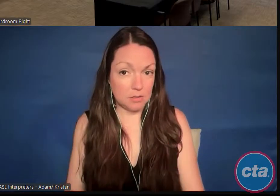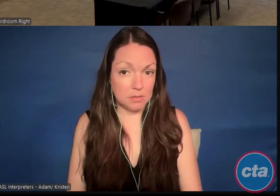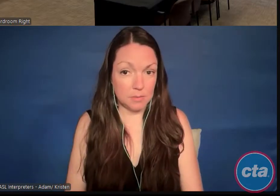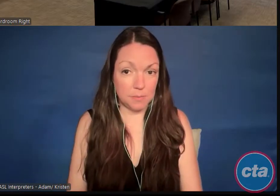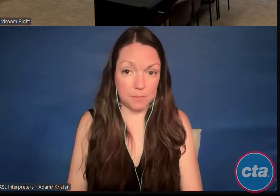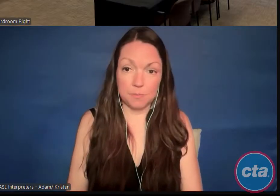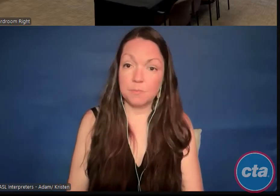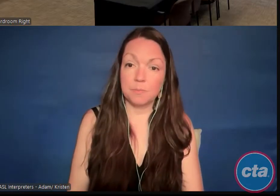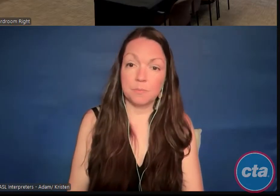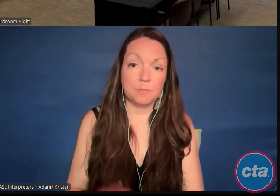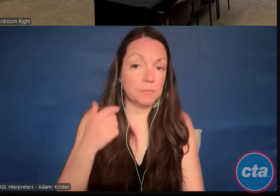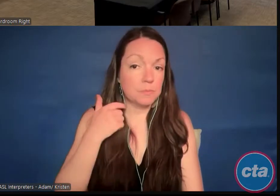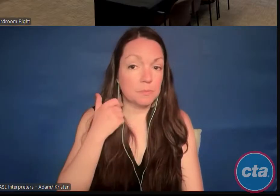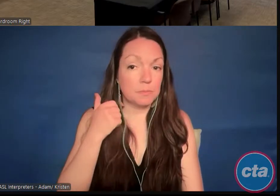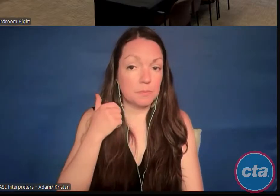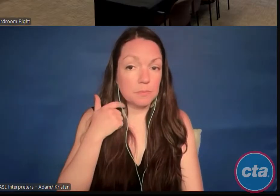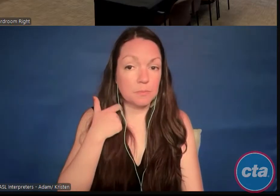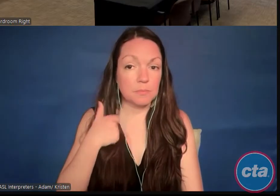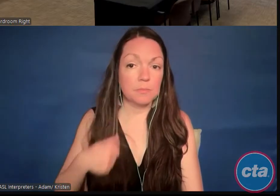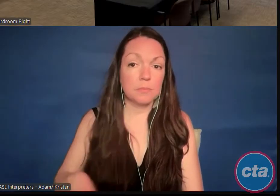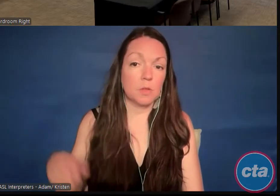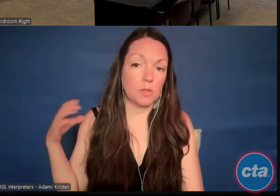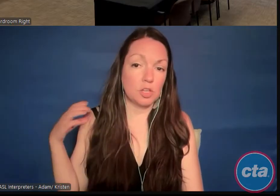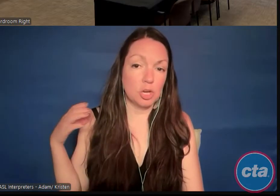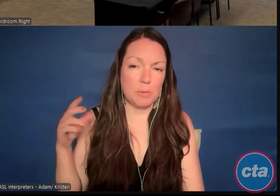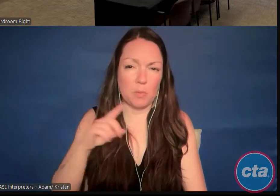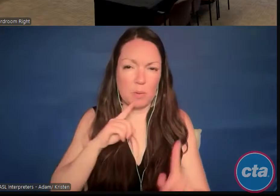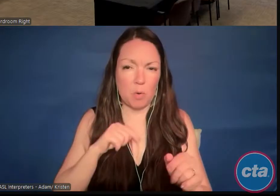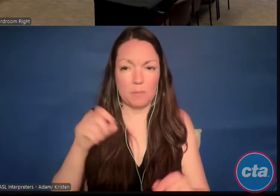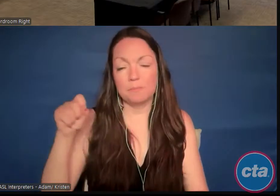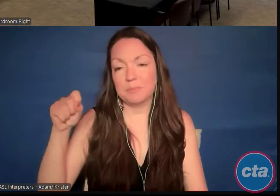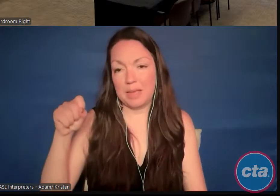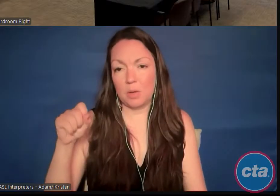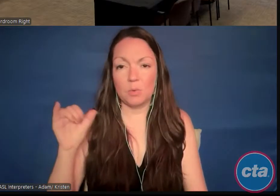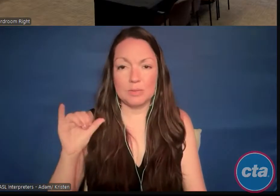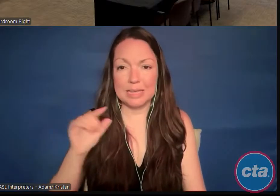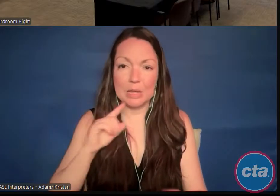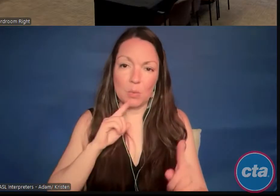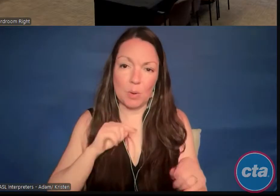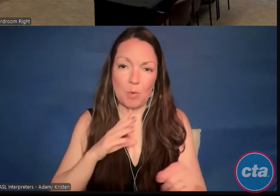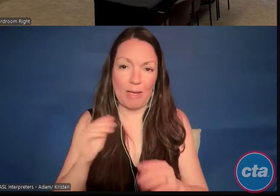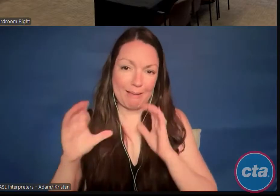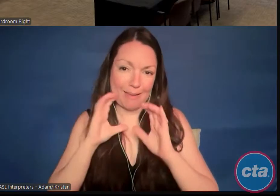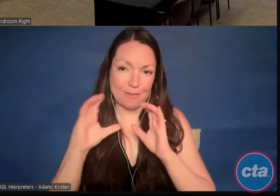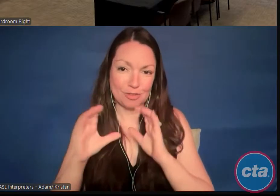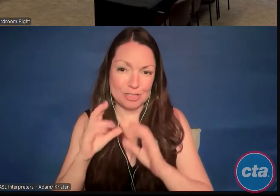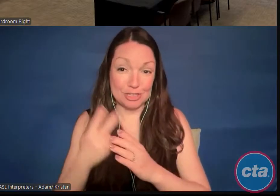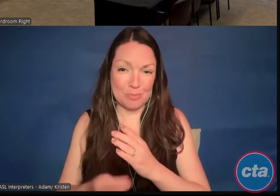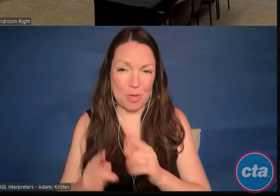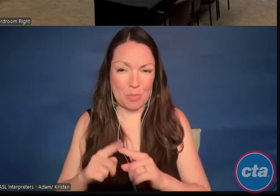Sure, just closing out the chairman's report. Yeah. Yeah. It was kind of like a report and a conversation, but